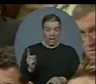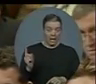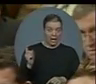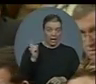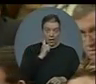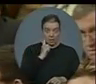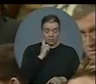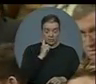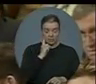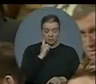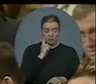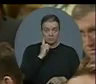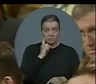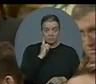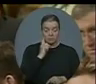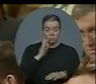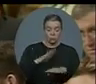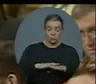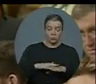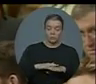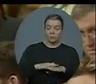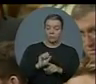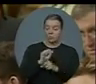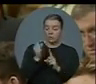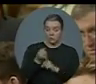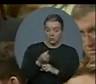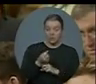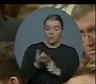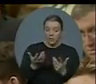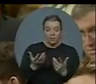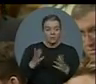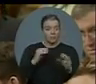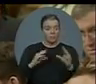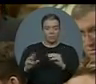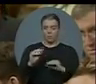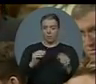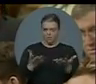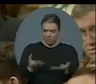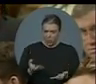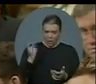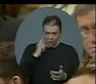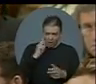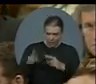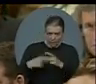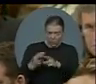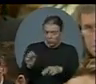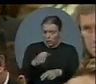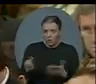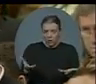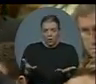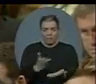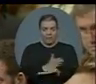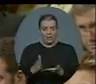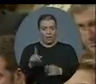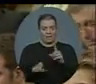You know, either they want to hear answers or they want to make funny speeches. It's a question period. I'm here to answer.